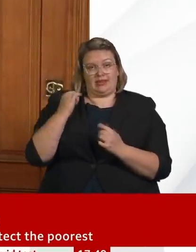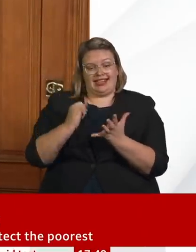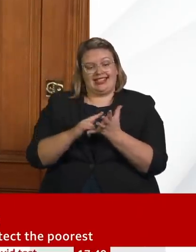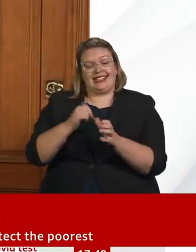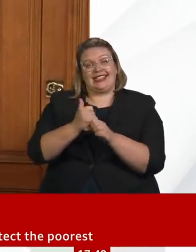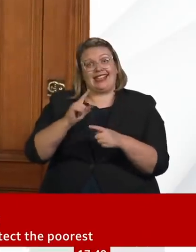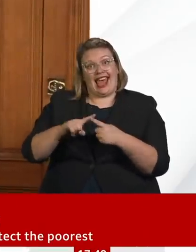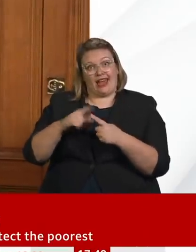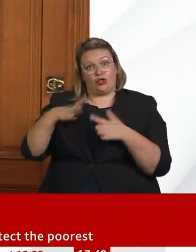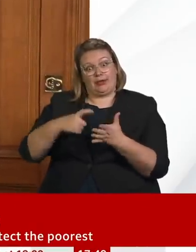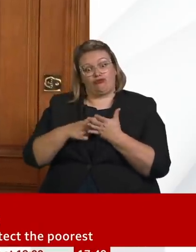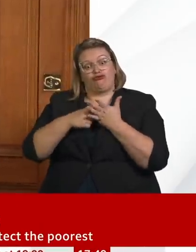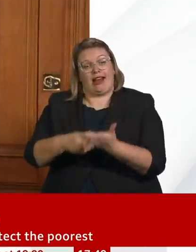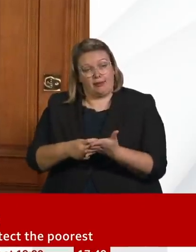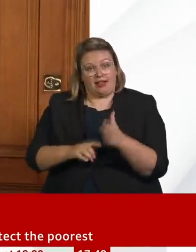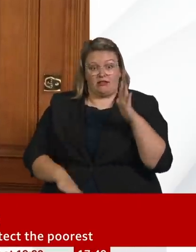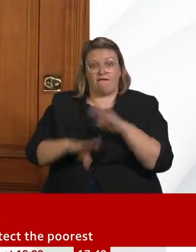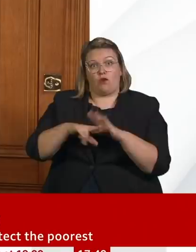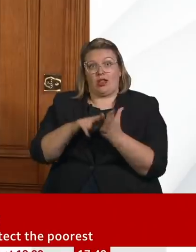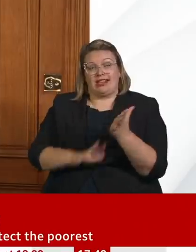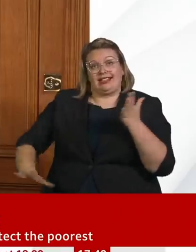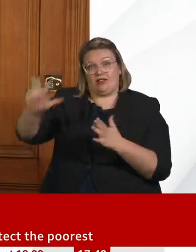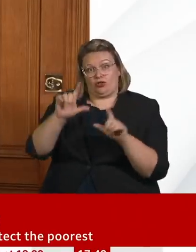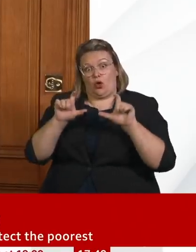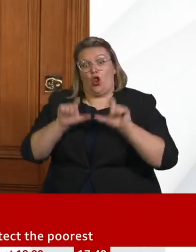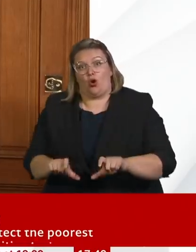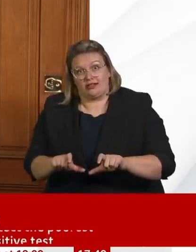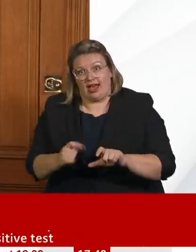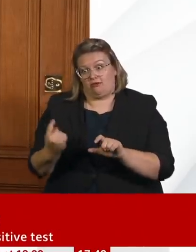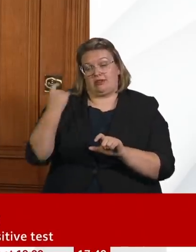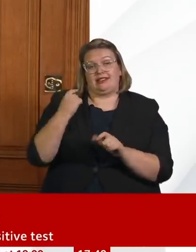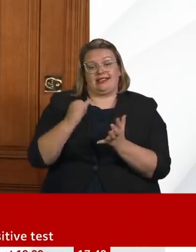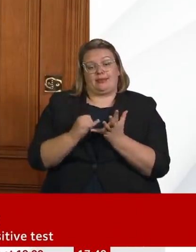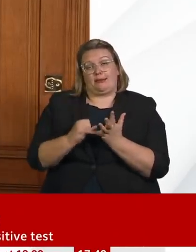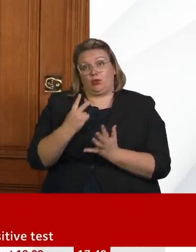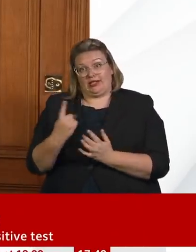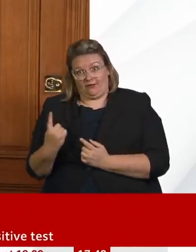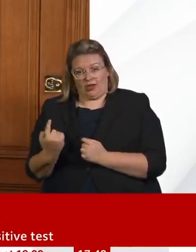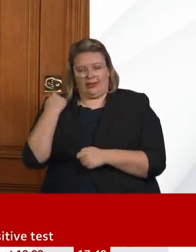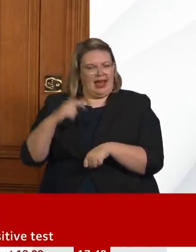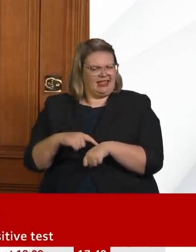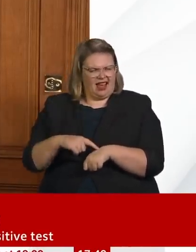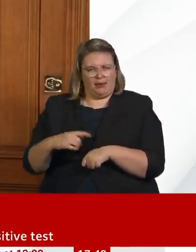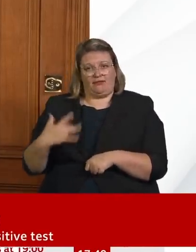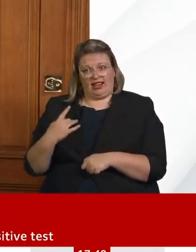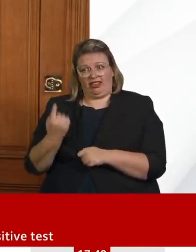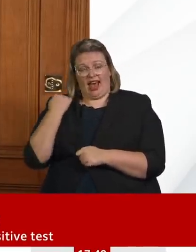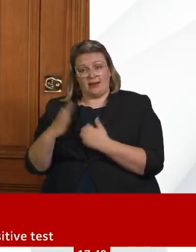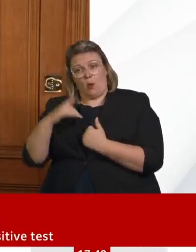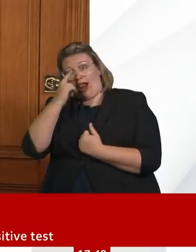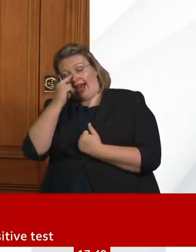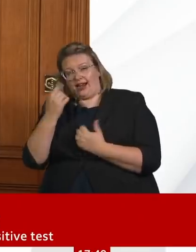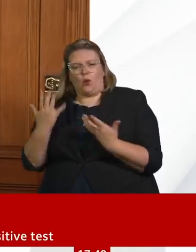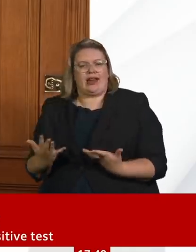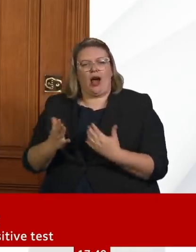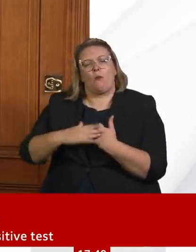than when SAGE recommended it on September the 21st? Thank you. So I've already articulated the reasons